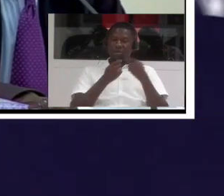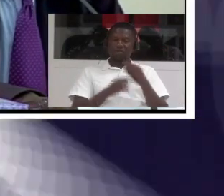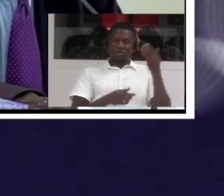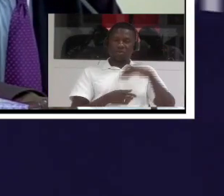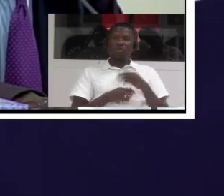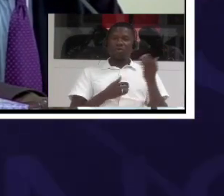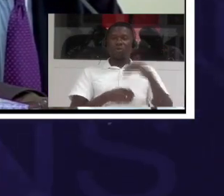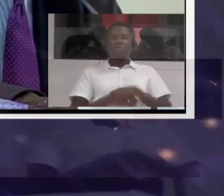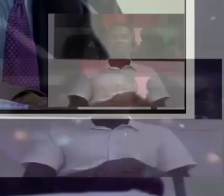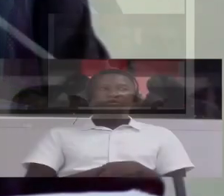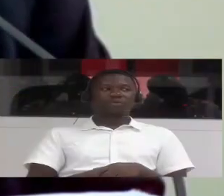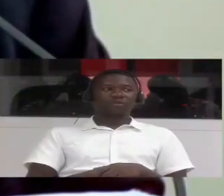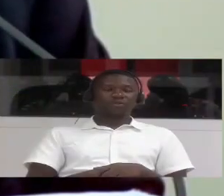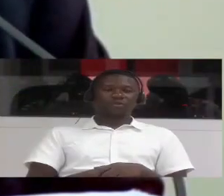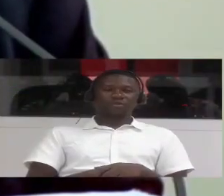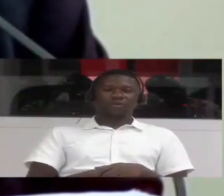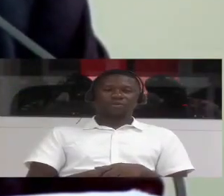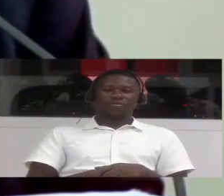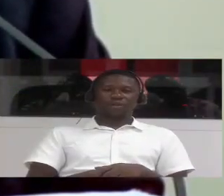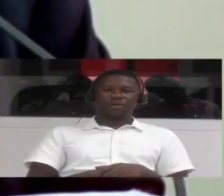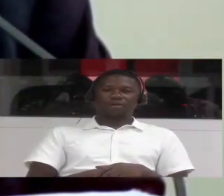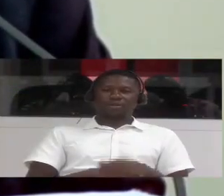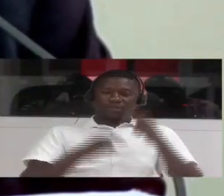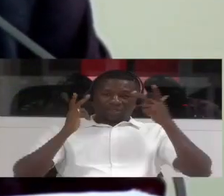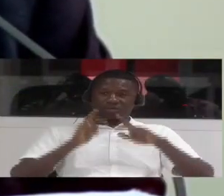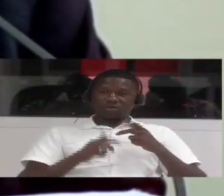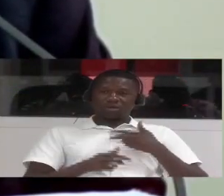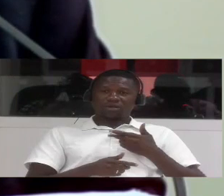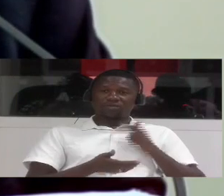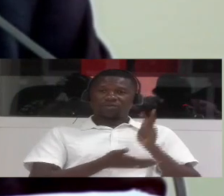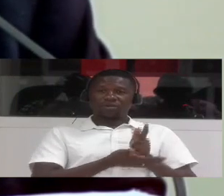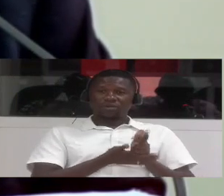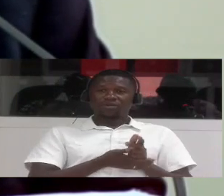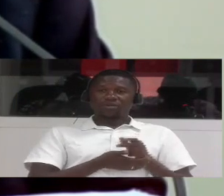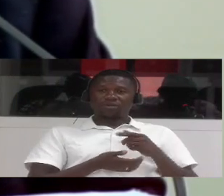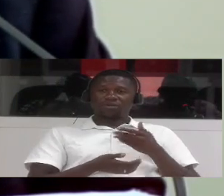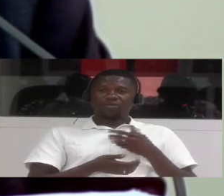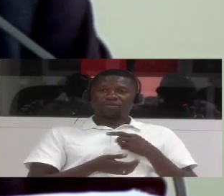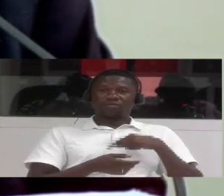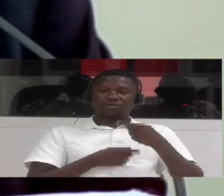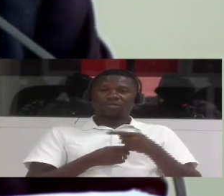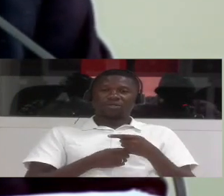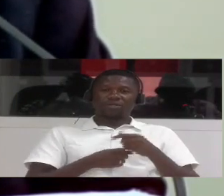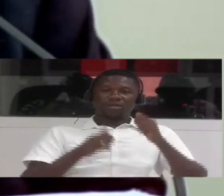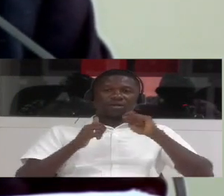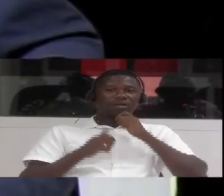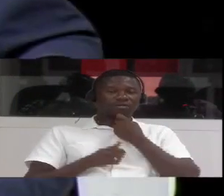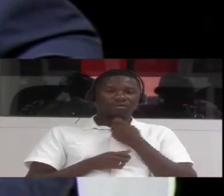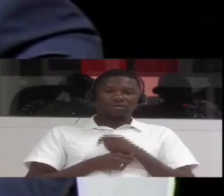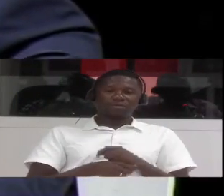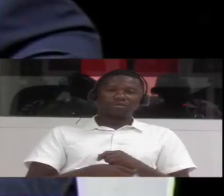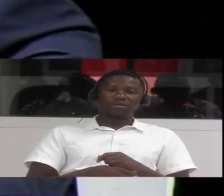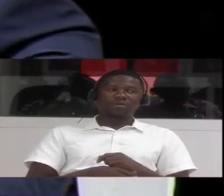coming. We will, Council, we have a witness ready for the afternoon. Yes, after the lunch